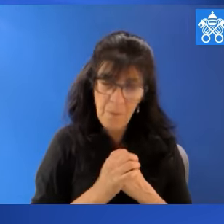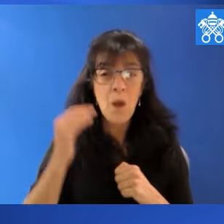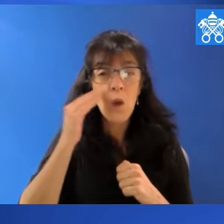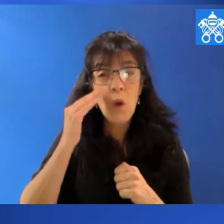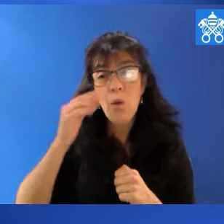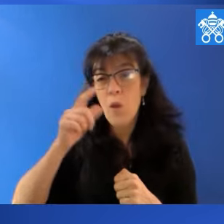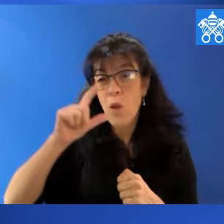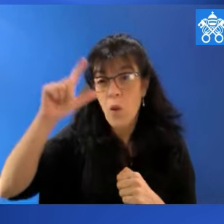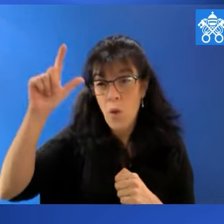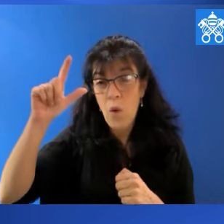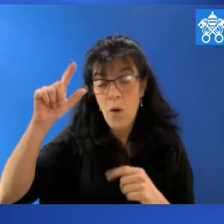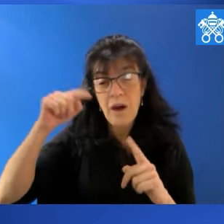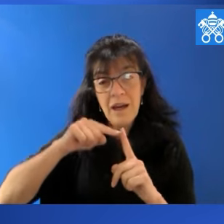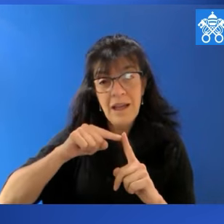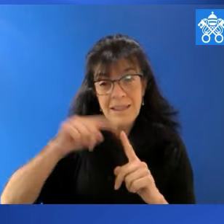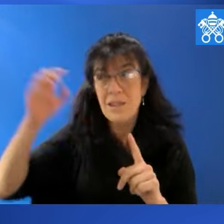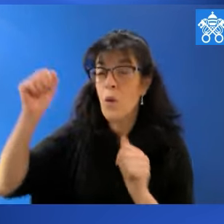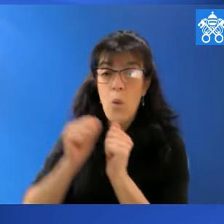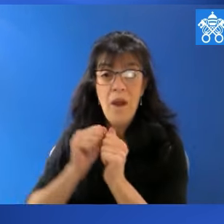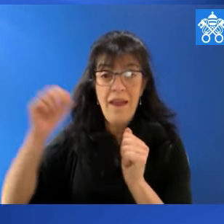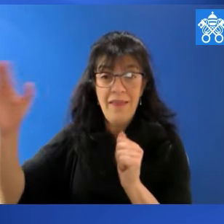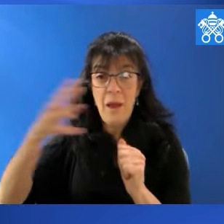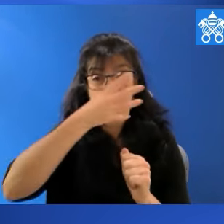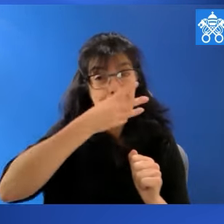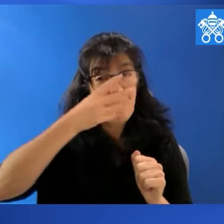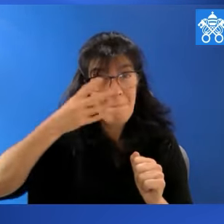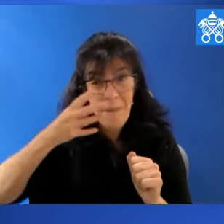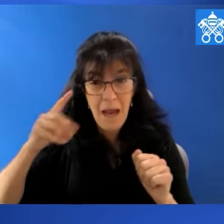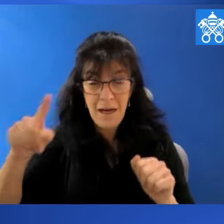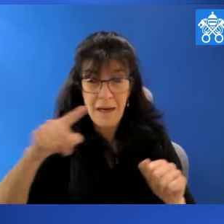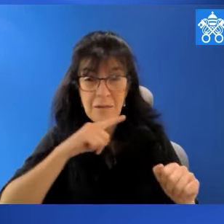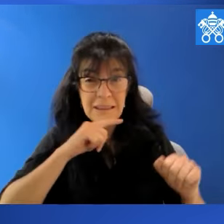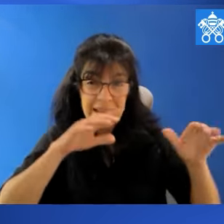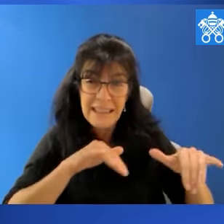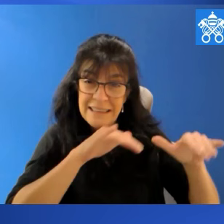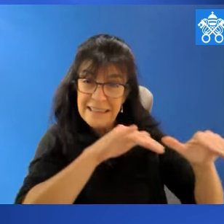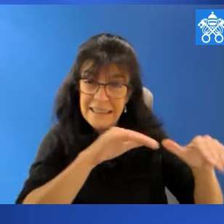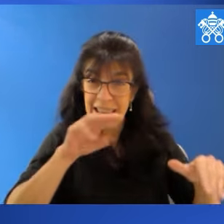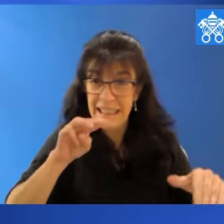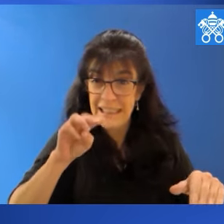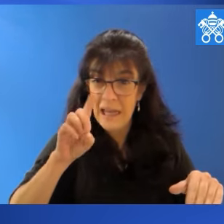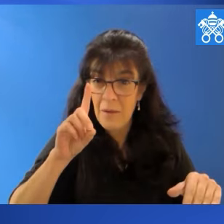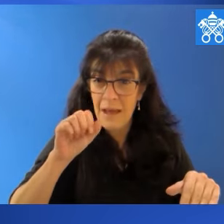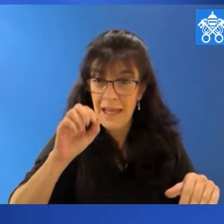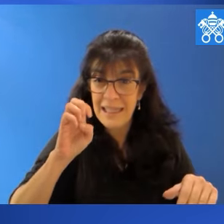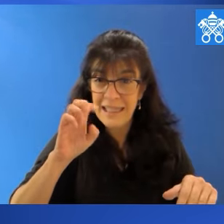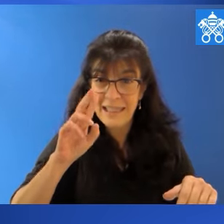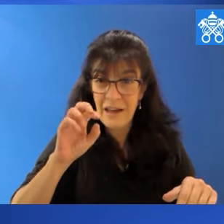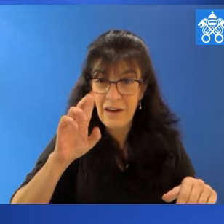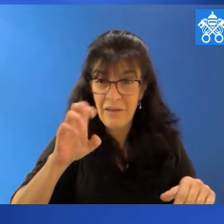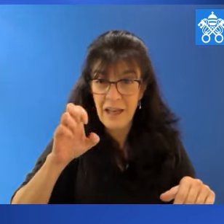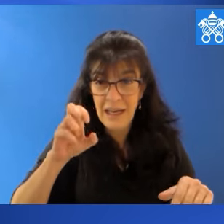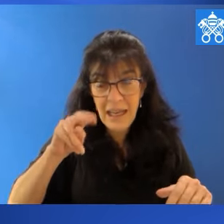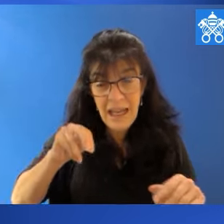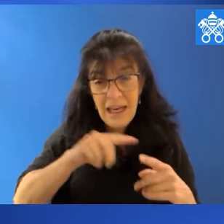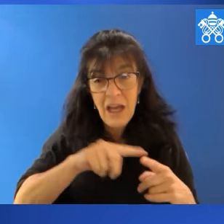knowing that the Lord is with the migrants in the sea in the Mediterranean. The Lord is with them. He is